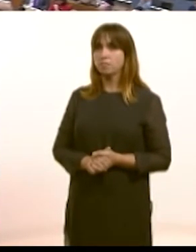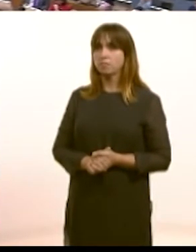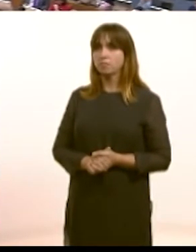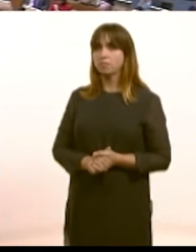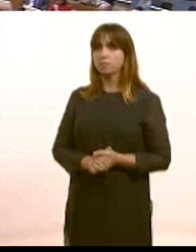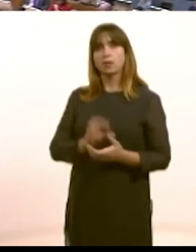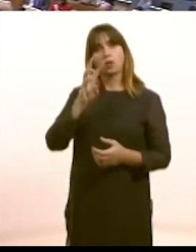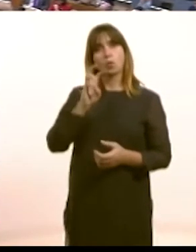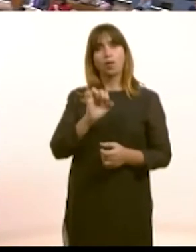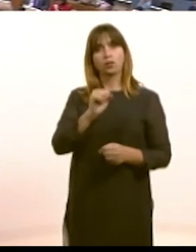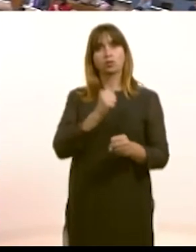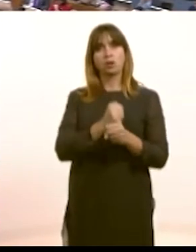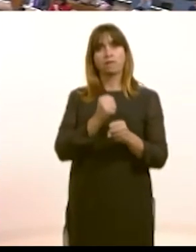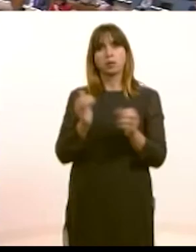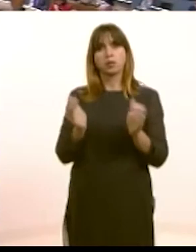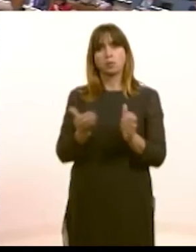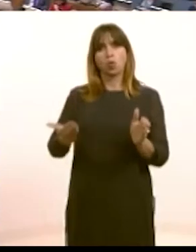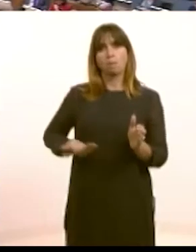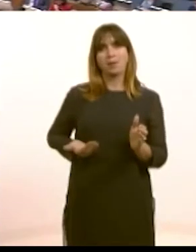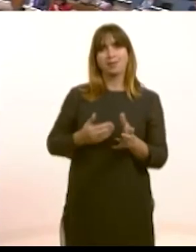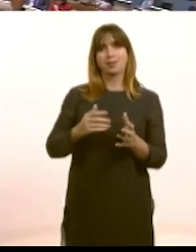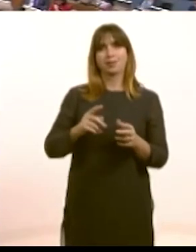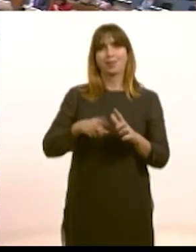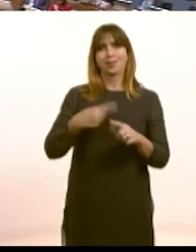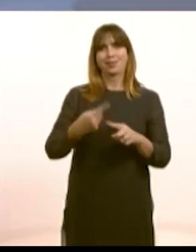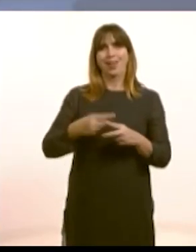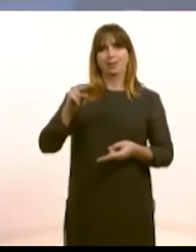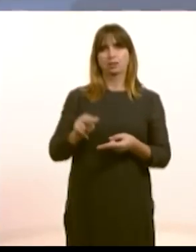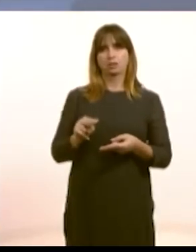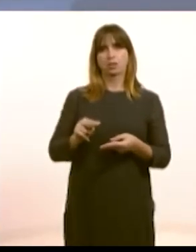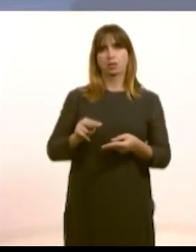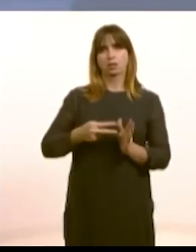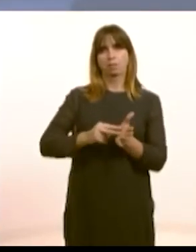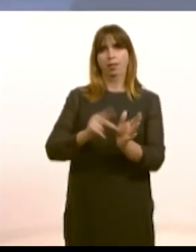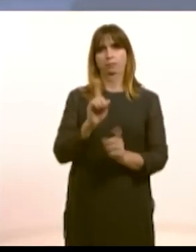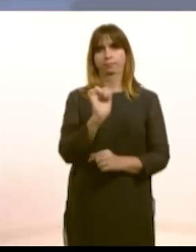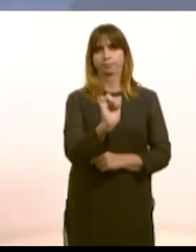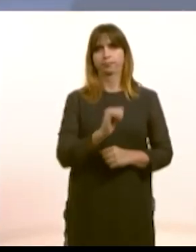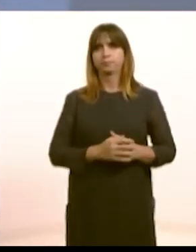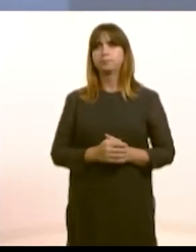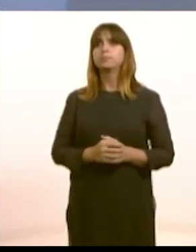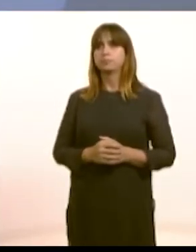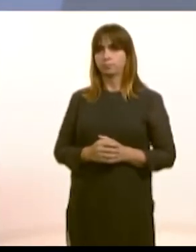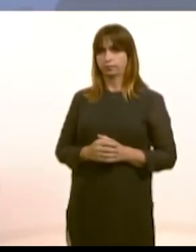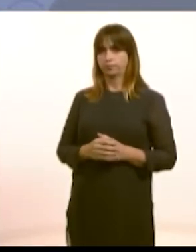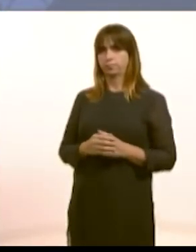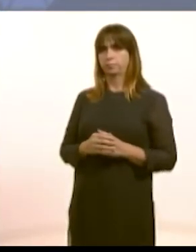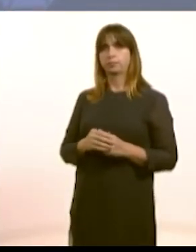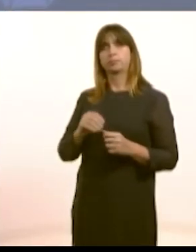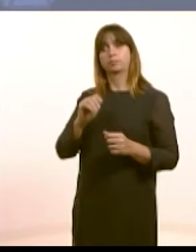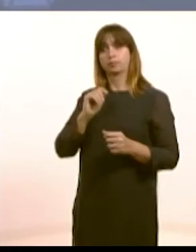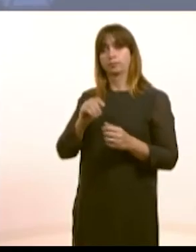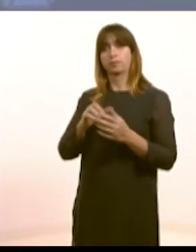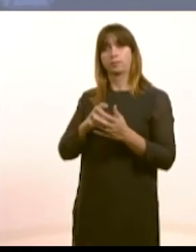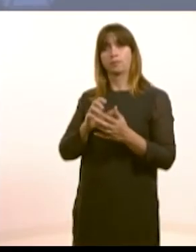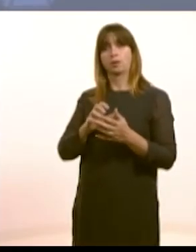stage of the Welsh Government's small business rates relief scheme? Yes, we're extending the temporary relief scheme, which was due to end in March next year, for a